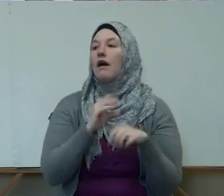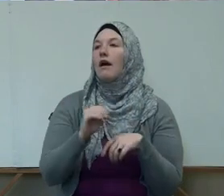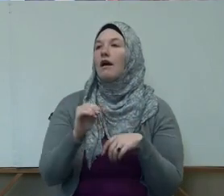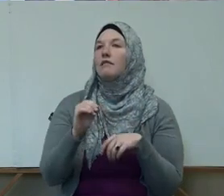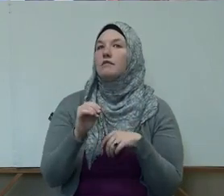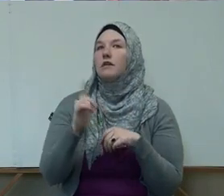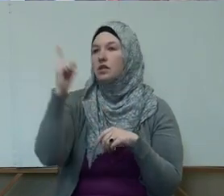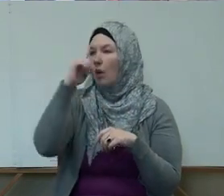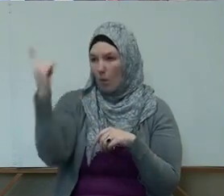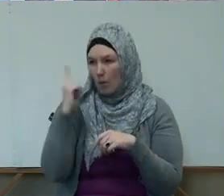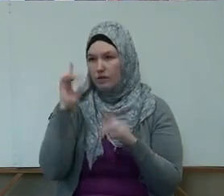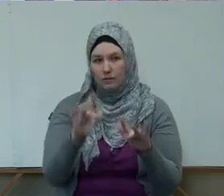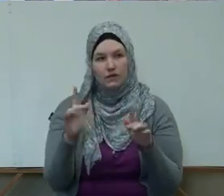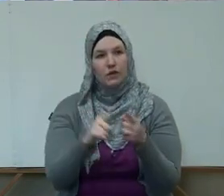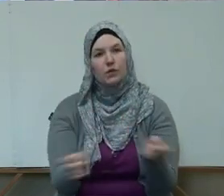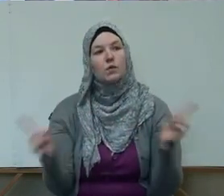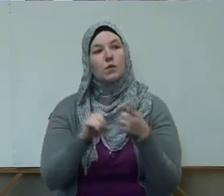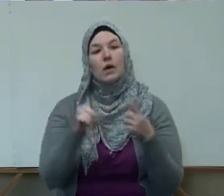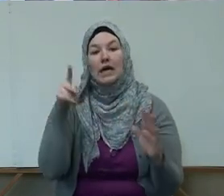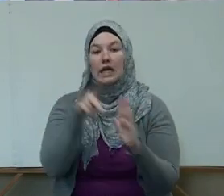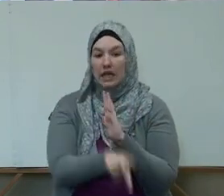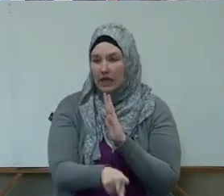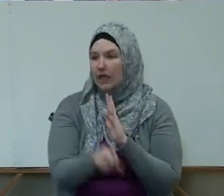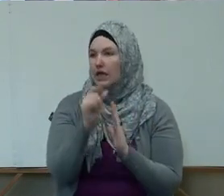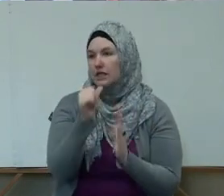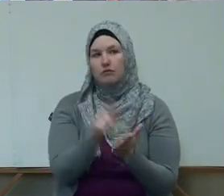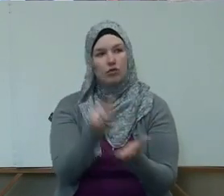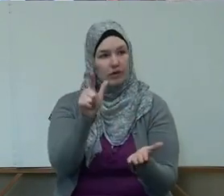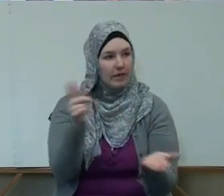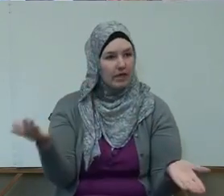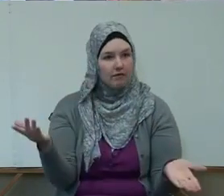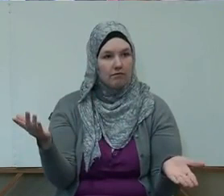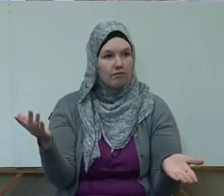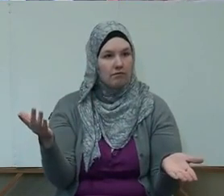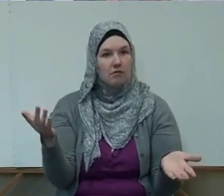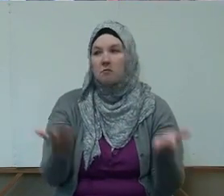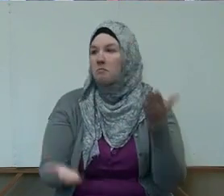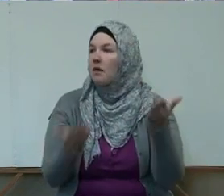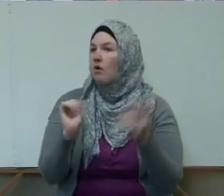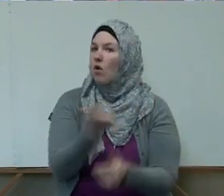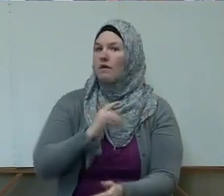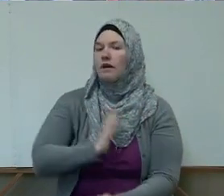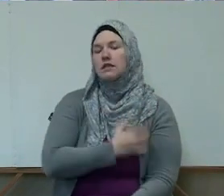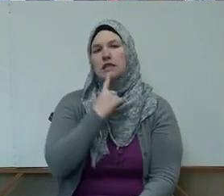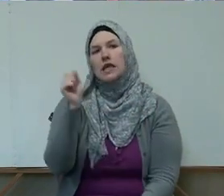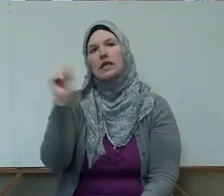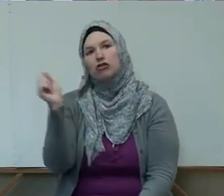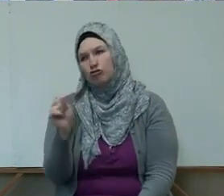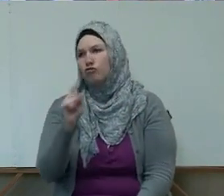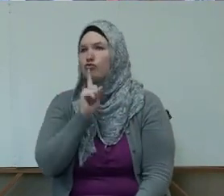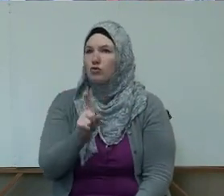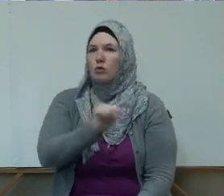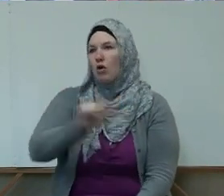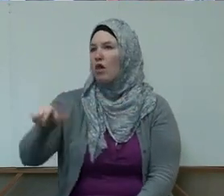you. So killing is prohibited, and maybe all of us would say that is true in all other